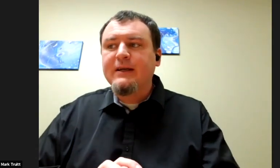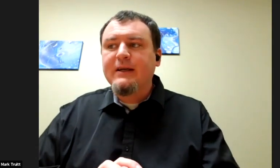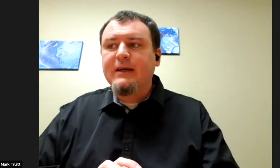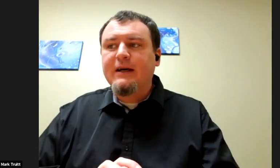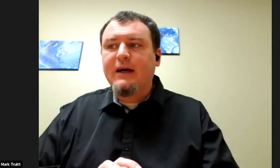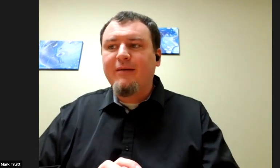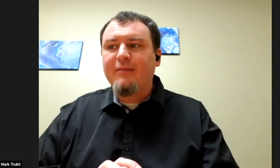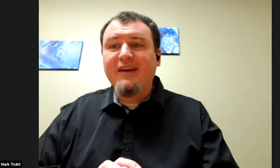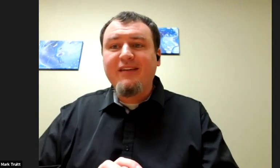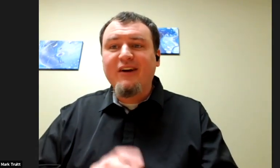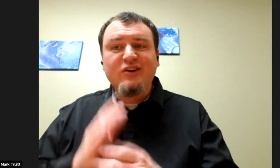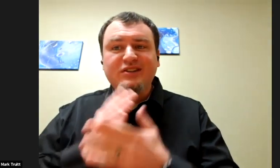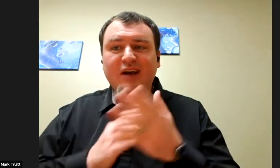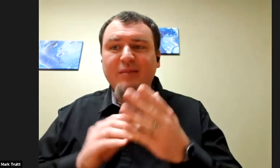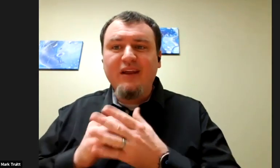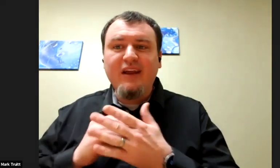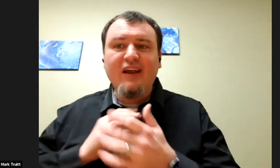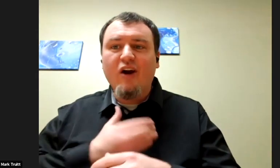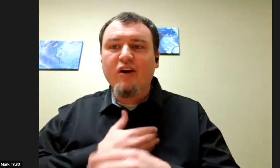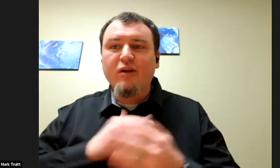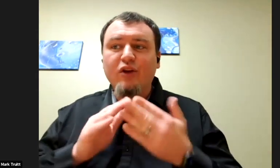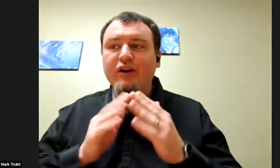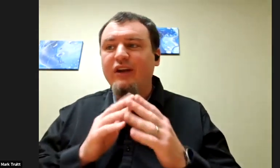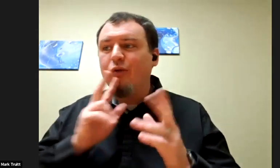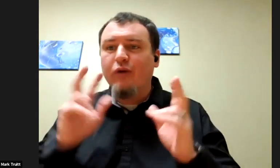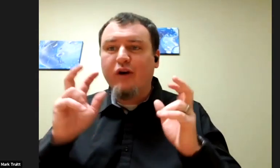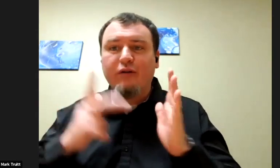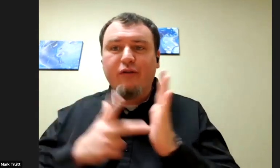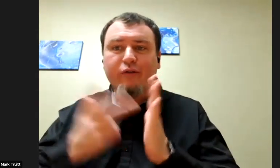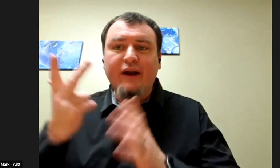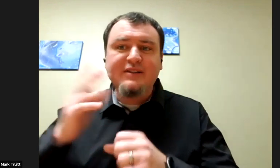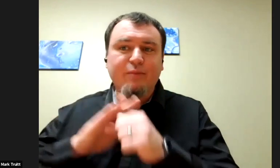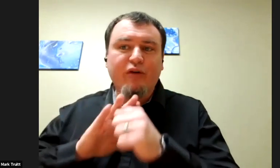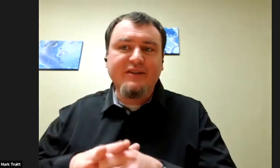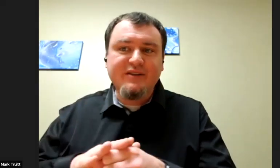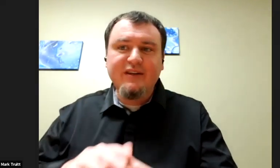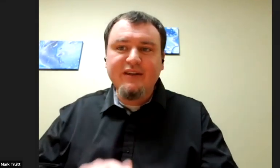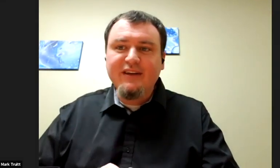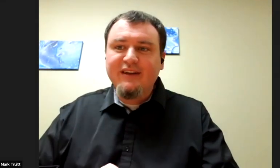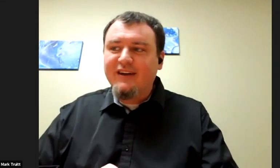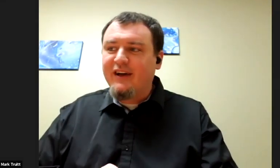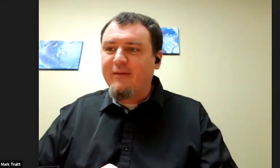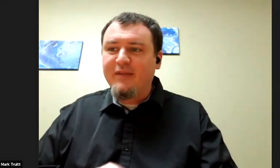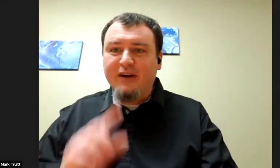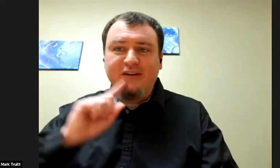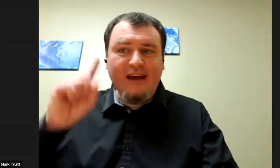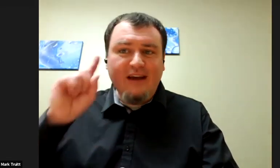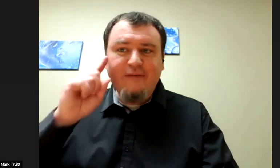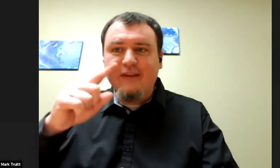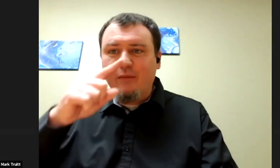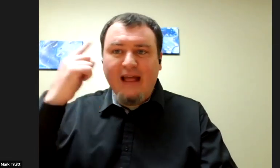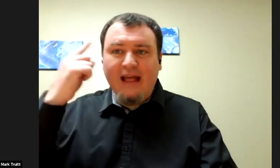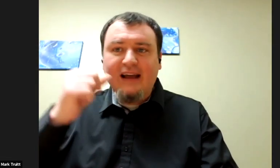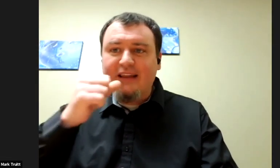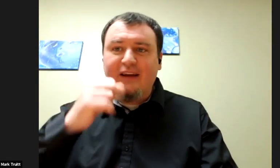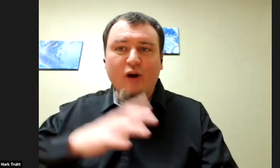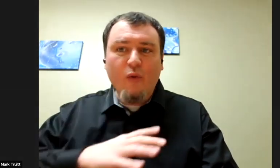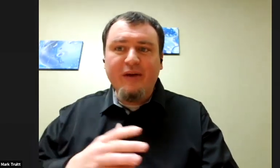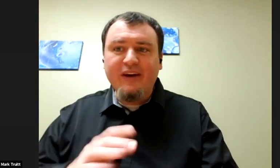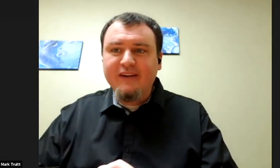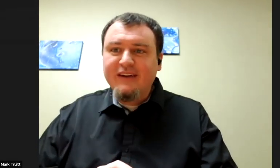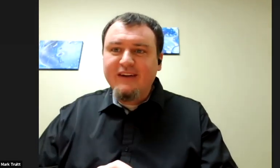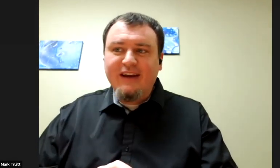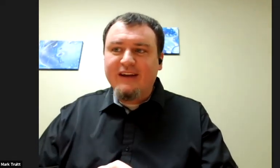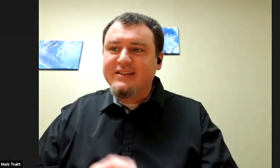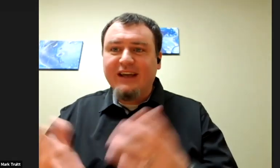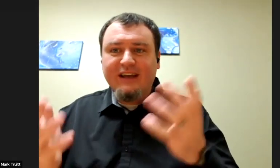oppressed. There are some in our community who are thrice oppressed. They're deaf, they're black, and they're a